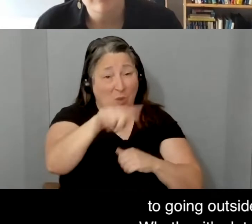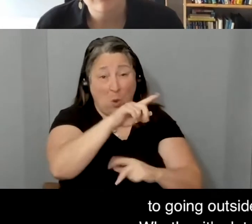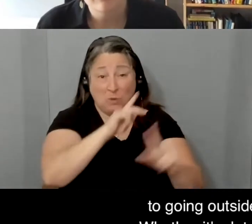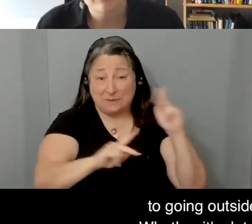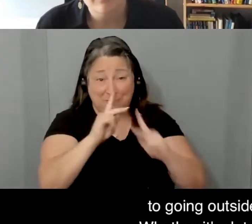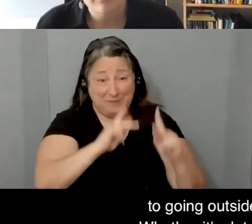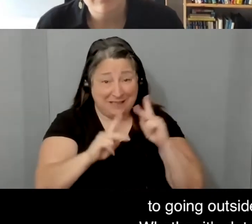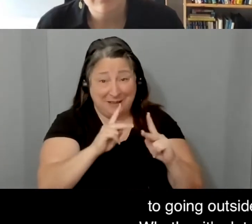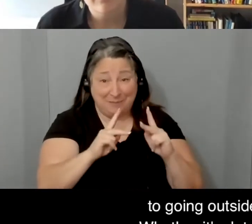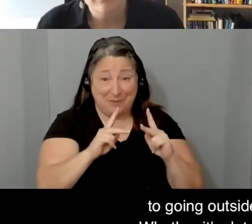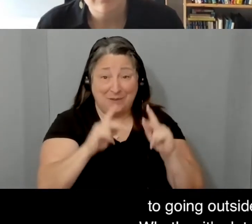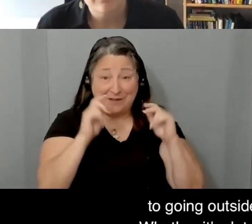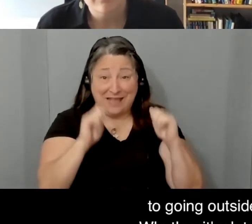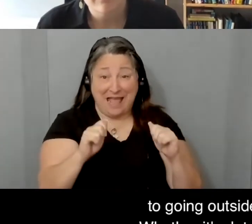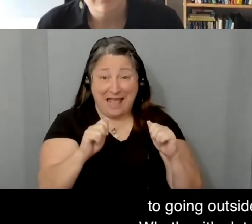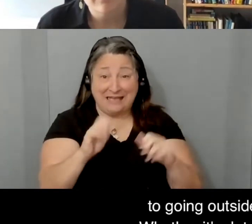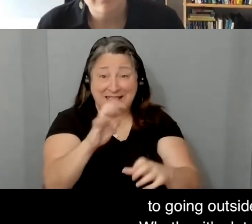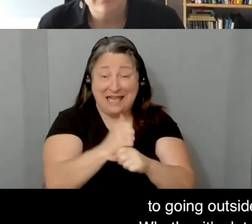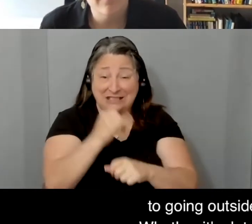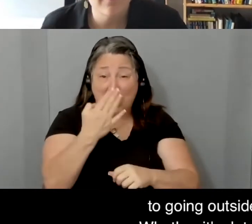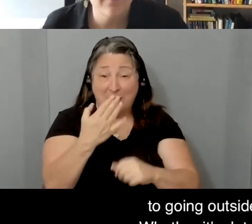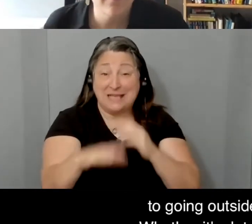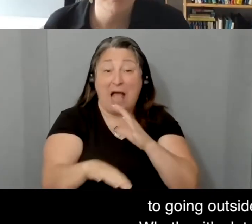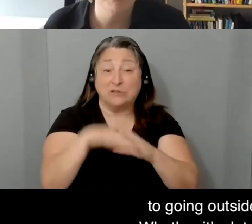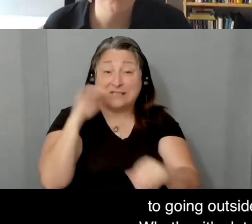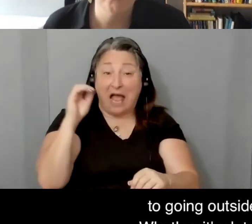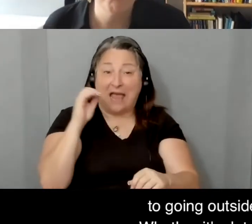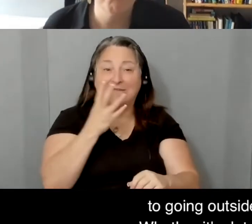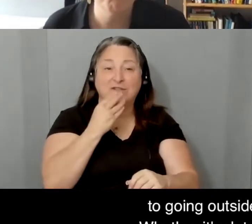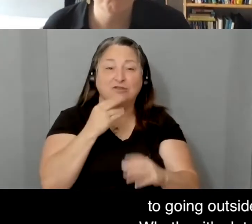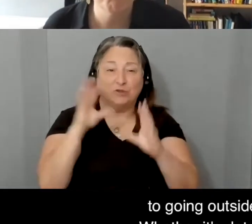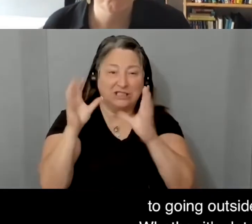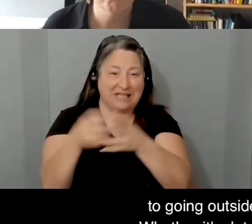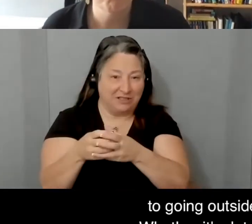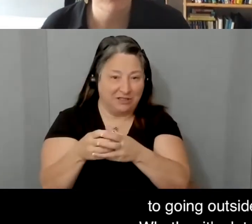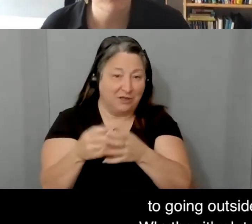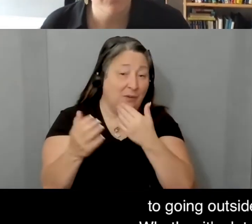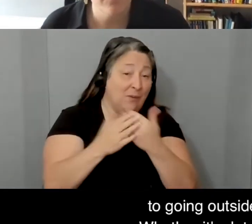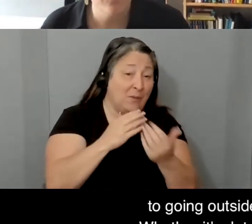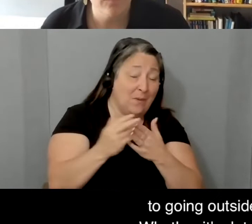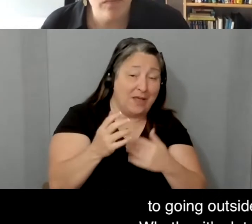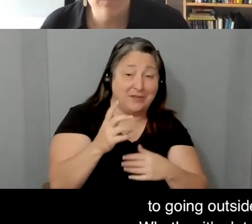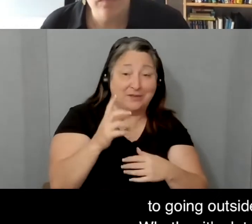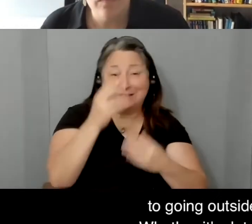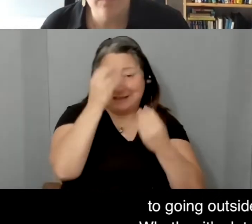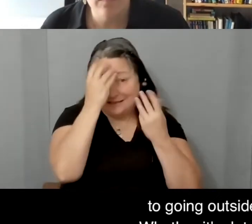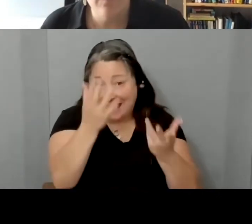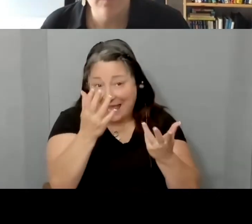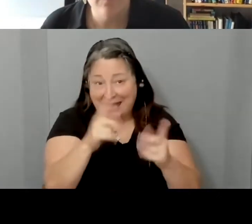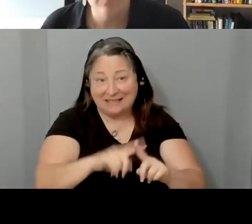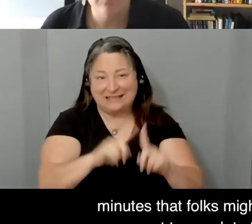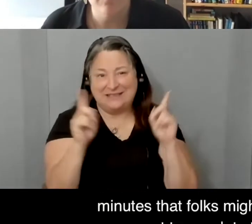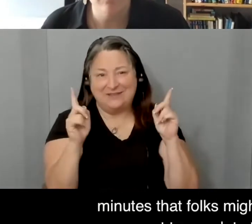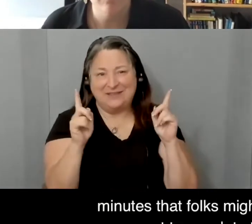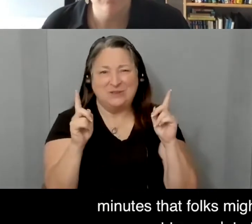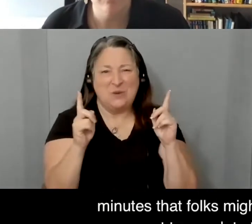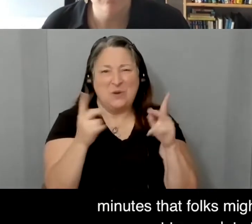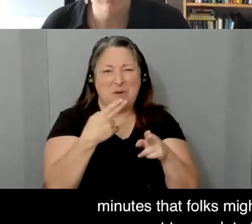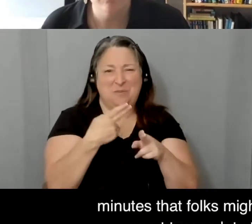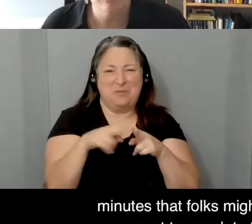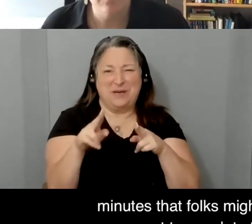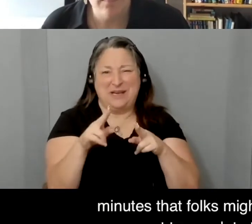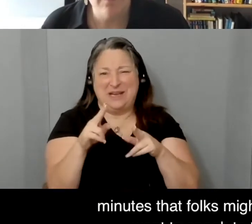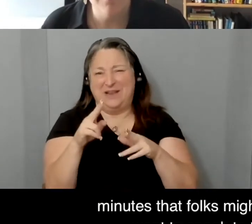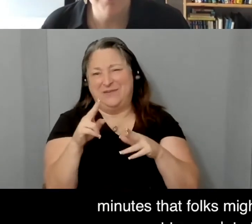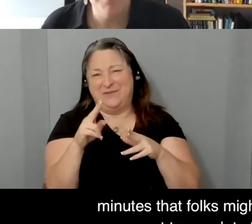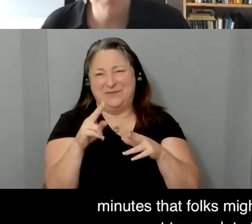going outside of the Jewish sector, whether it's data differences or just brief minutes that folks might